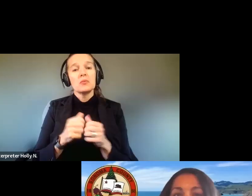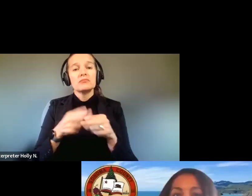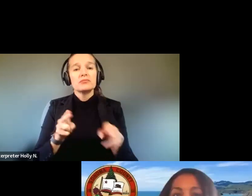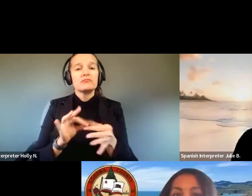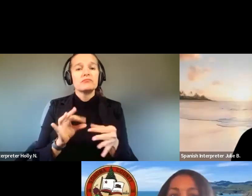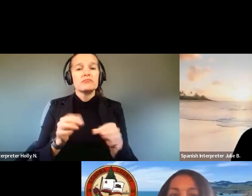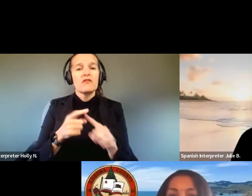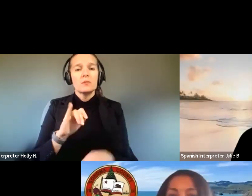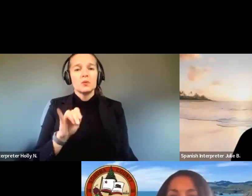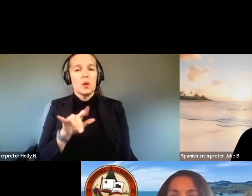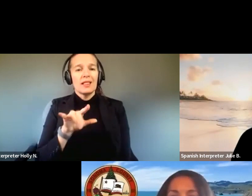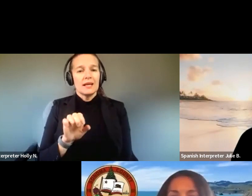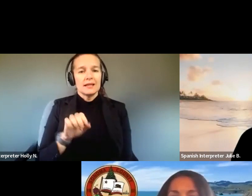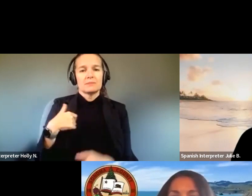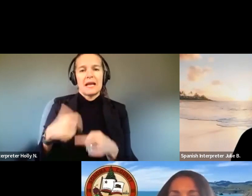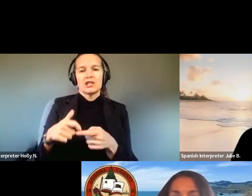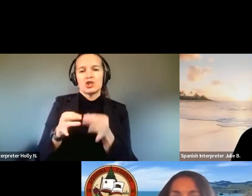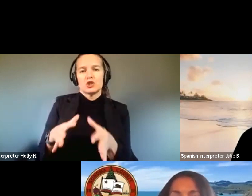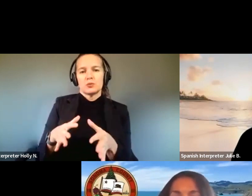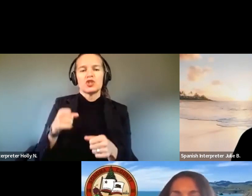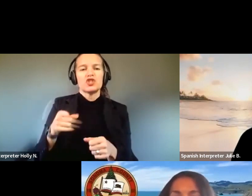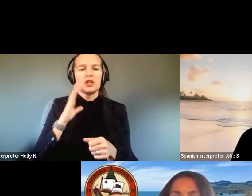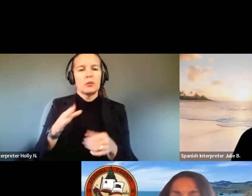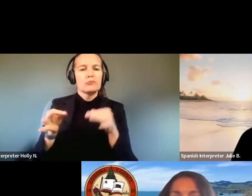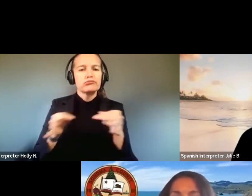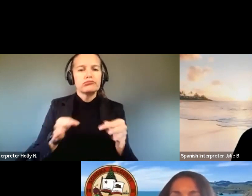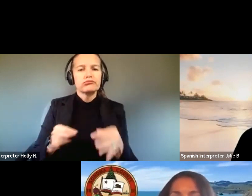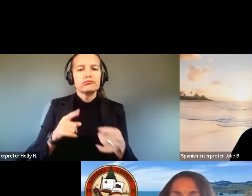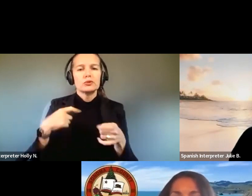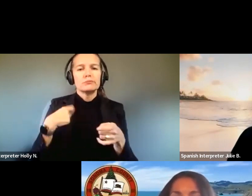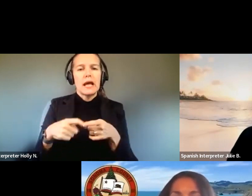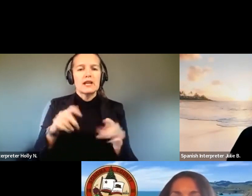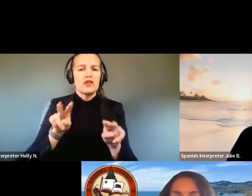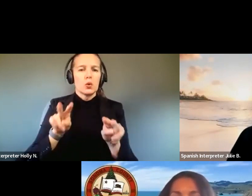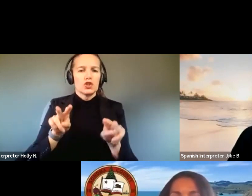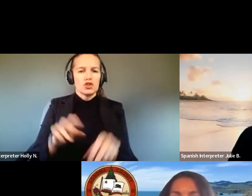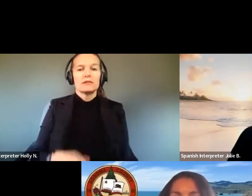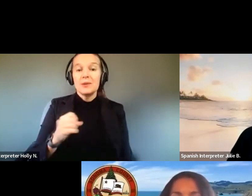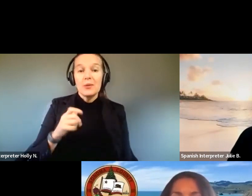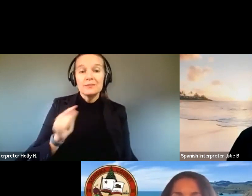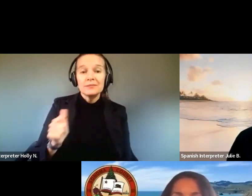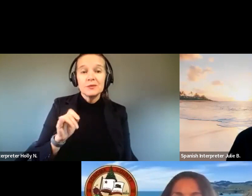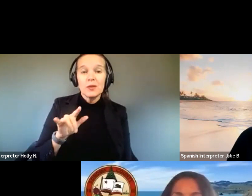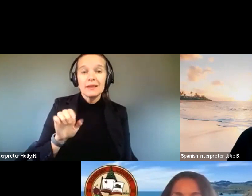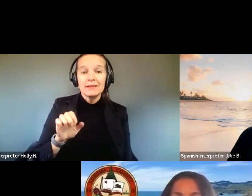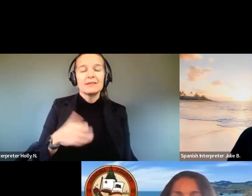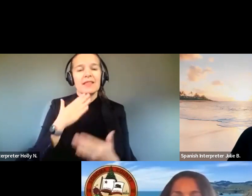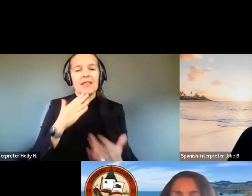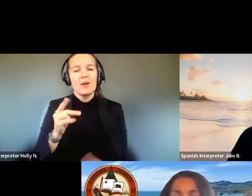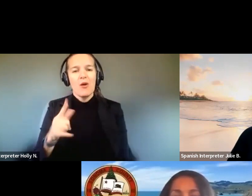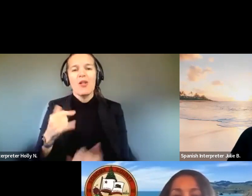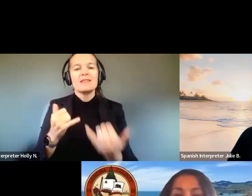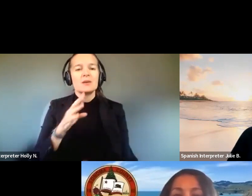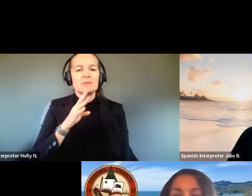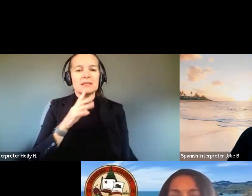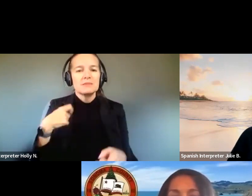message from Julie, our Spanish interpreter, for our Spanish-speaking viewers. Julie? Thank you, Paul. Muy buenas